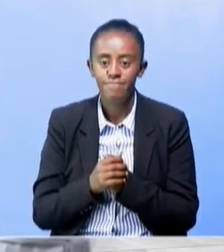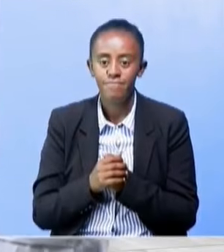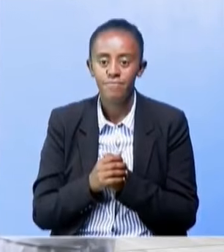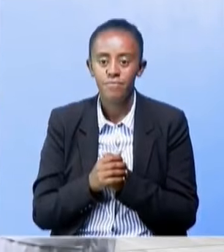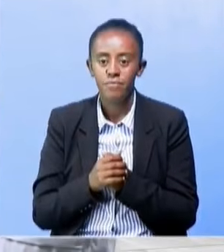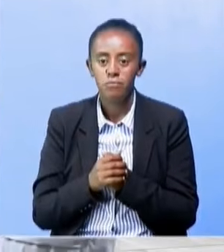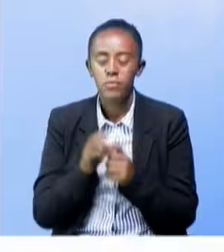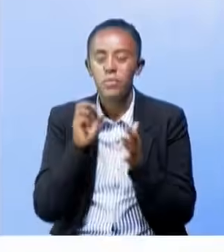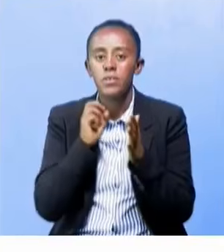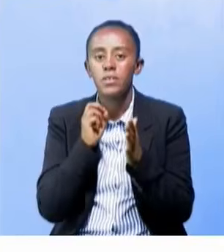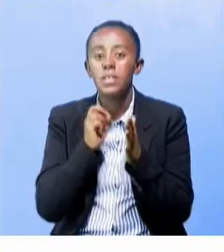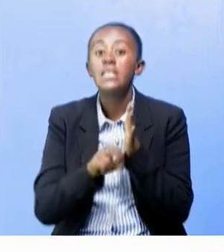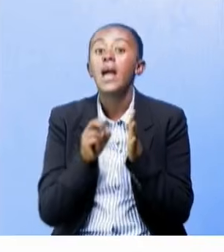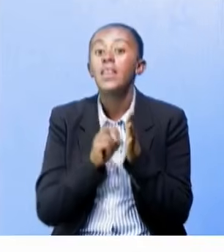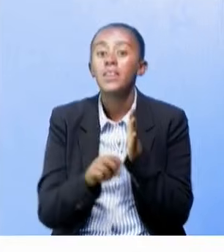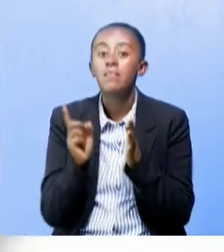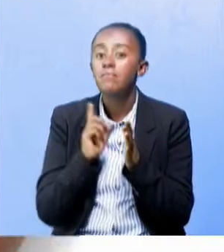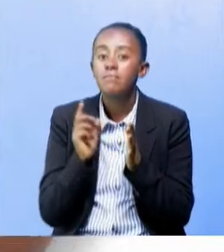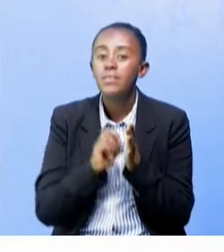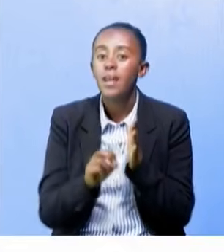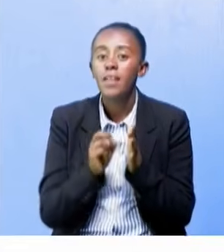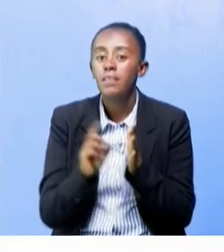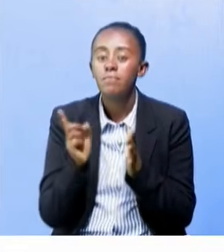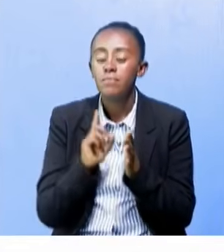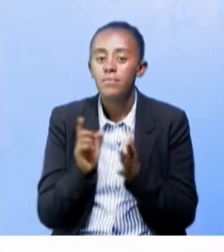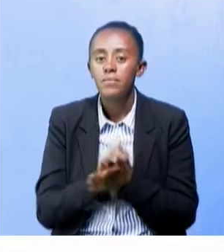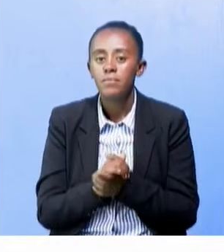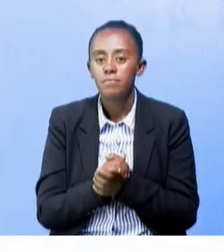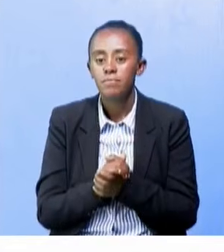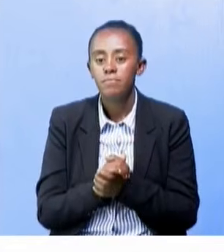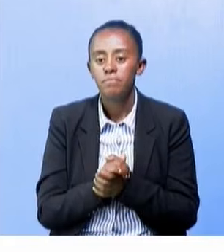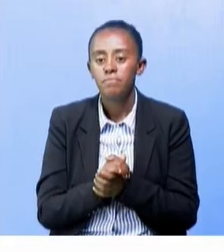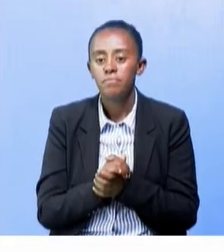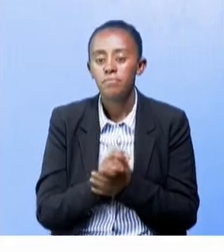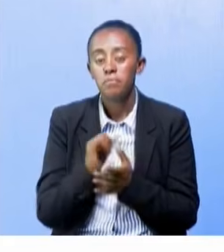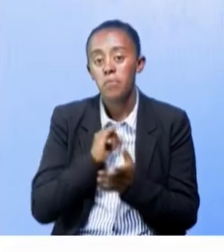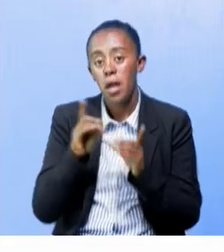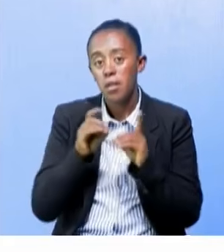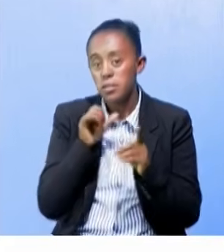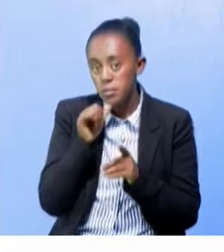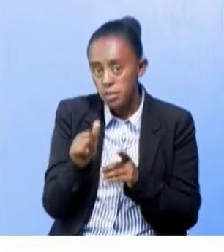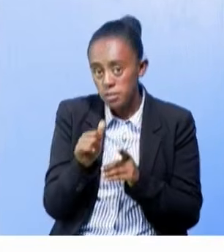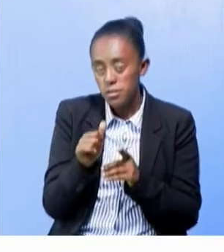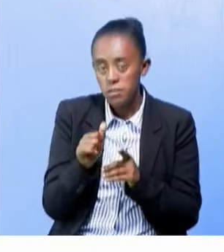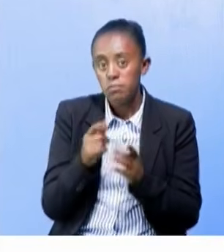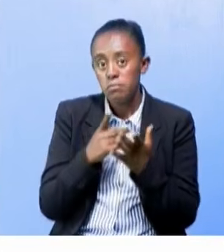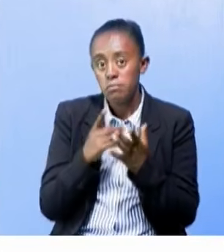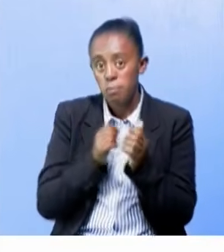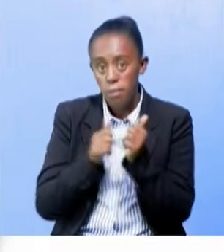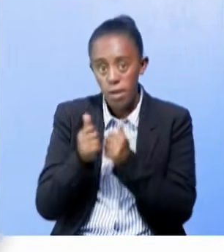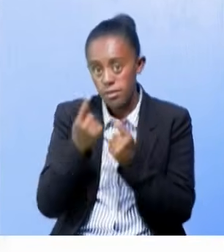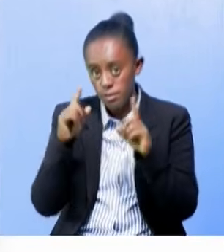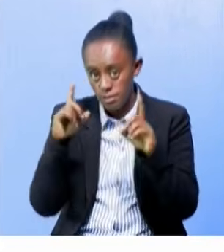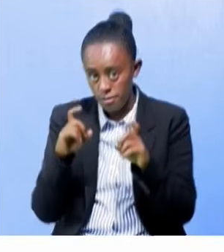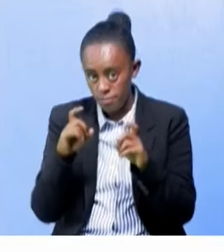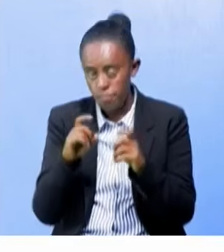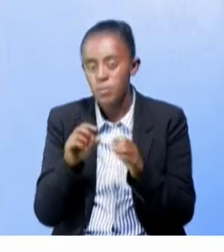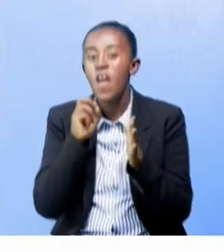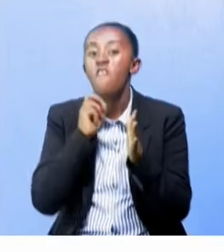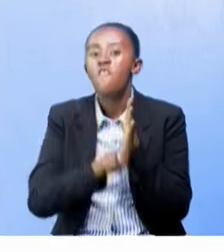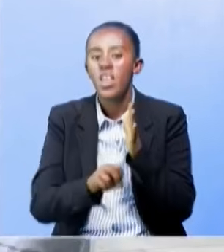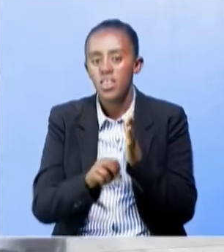What about the reason? The result? This one, the result. So result means the